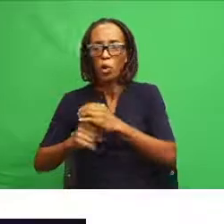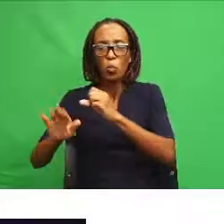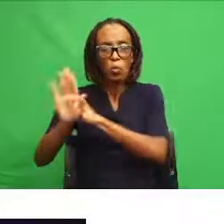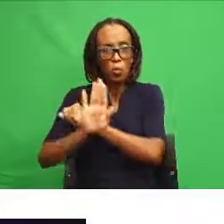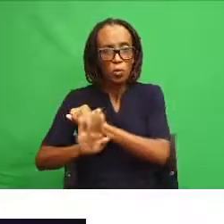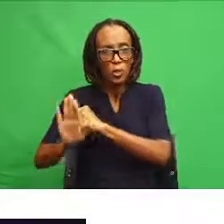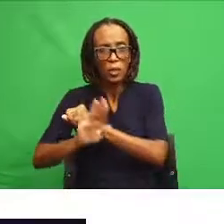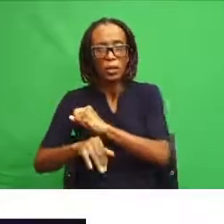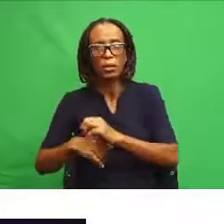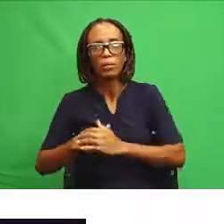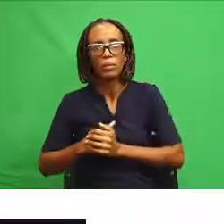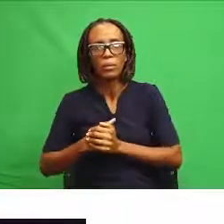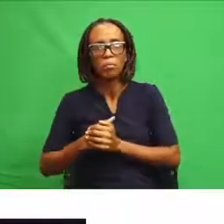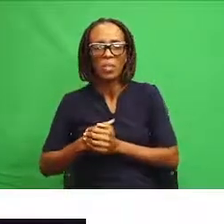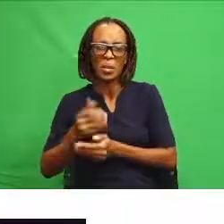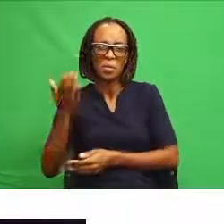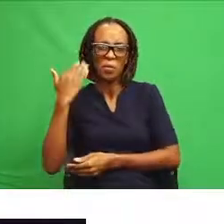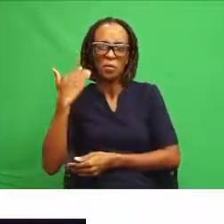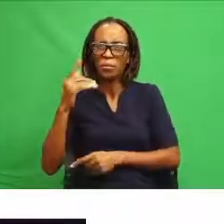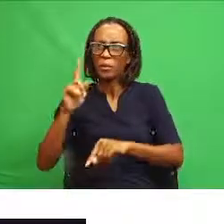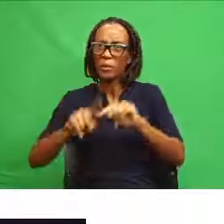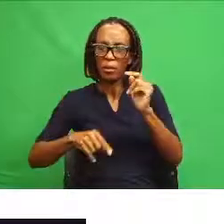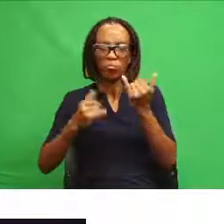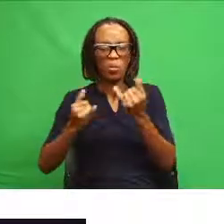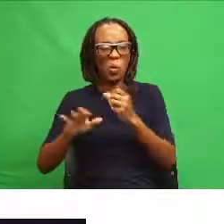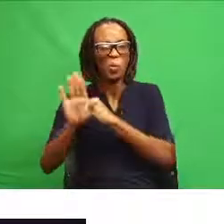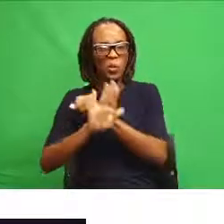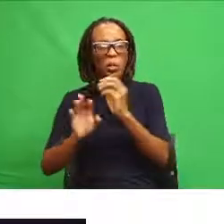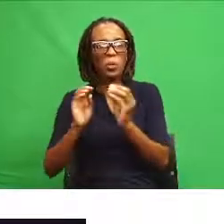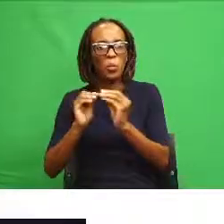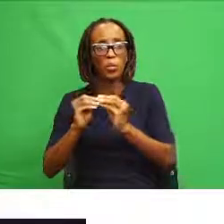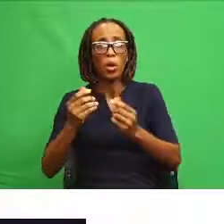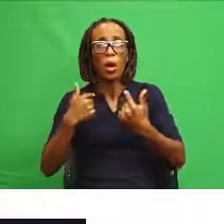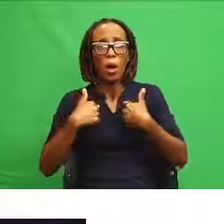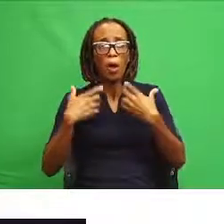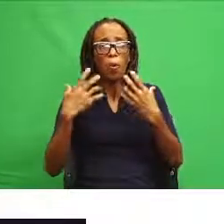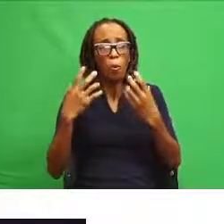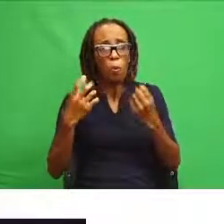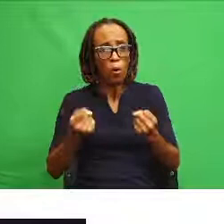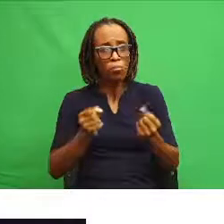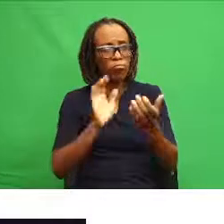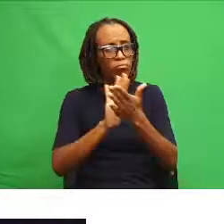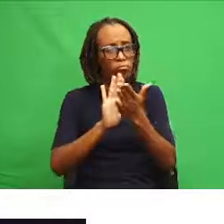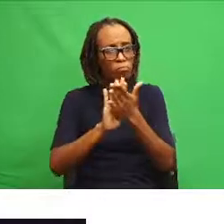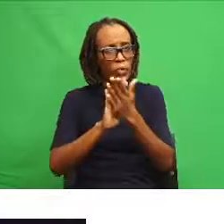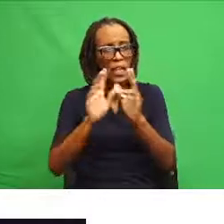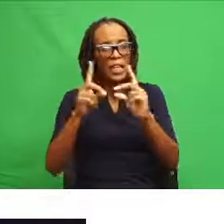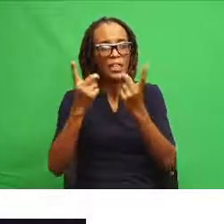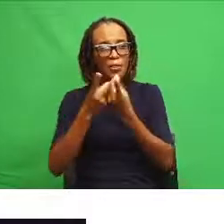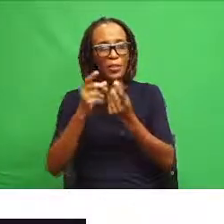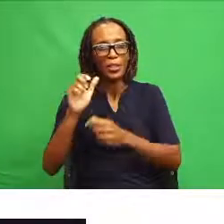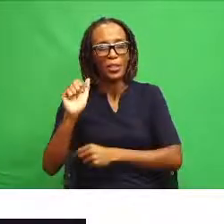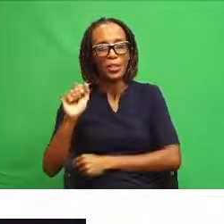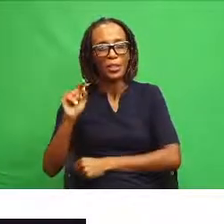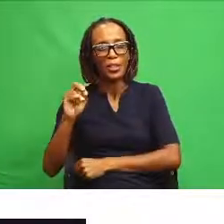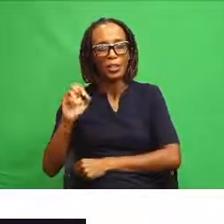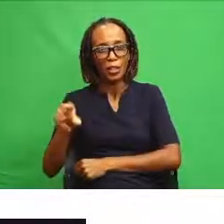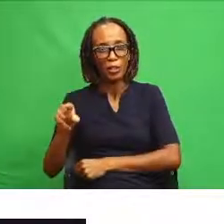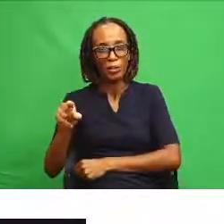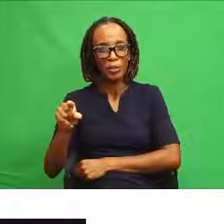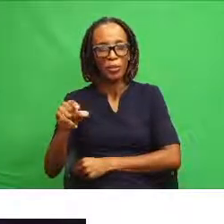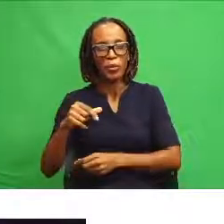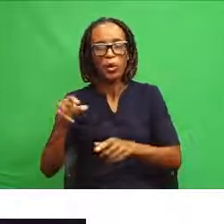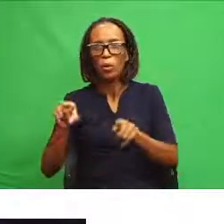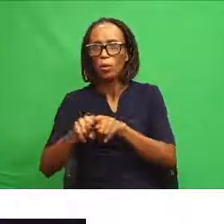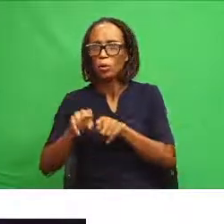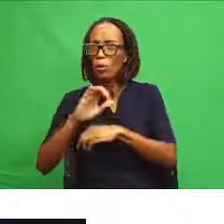protection that was previously impossible. I wish therefore to commend the Division of Aging for leading this initiative and also for all